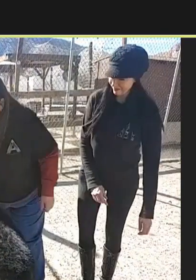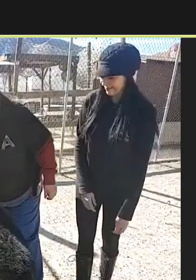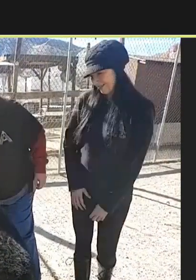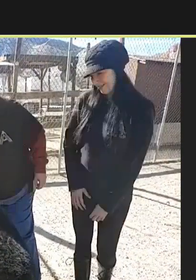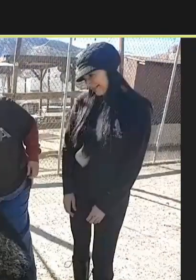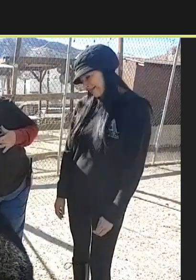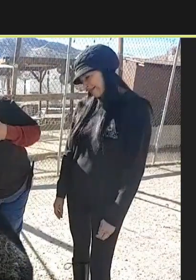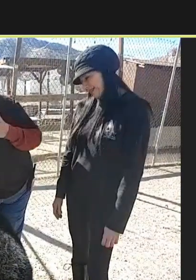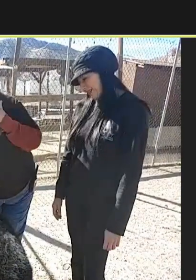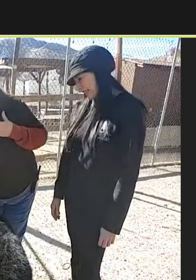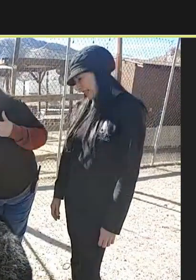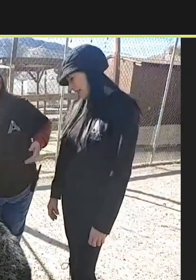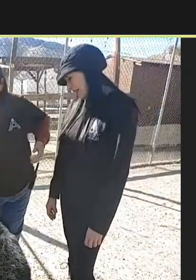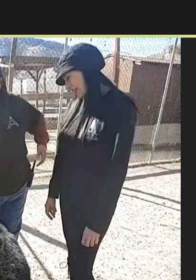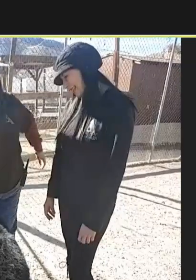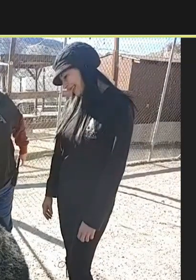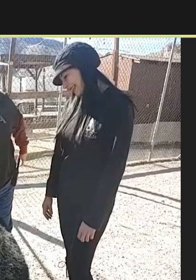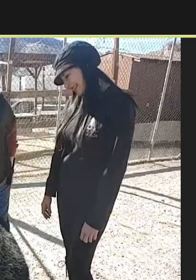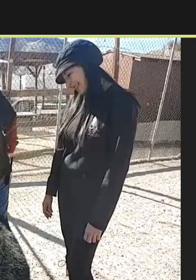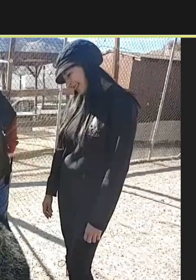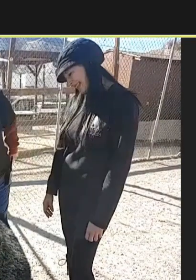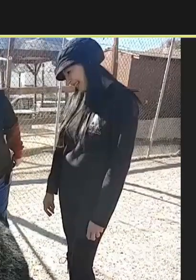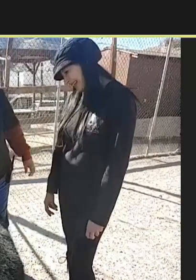Oh, you got the bullet.